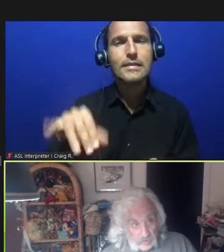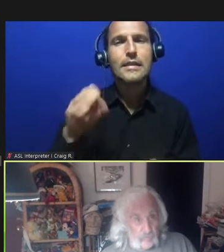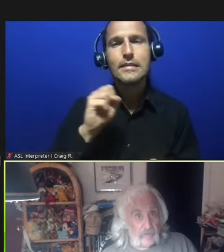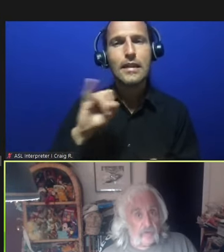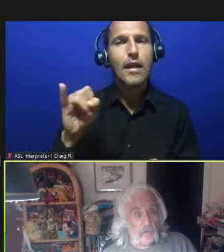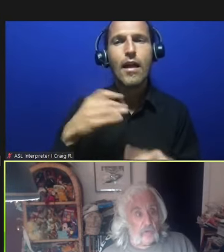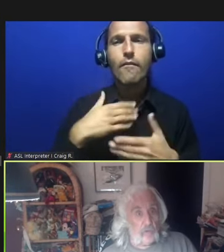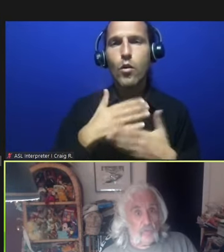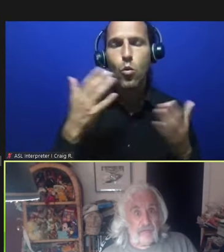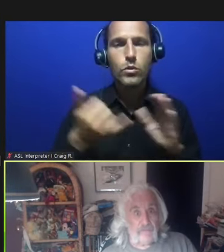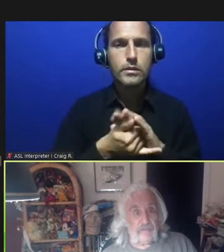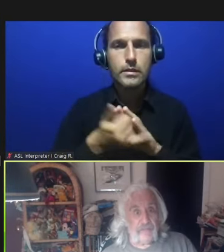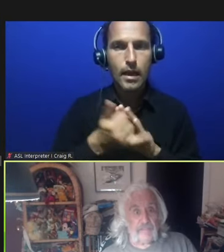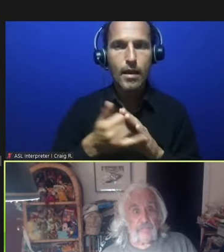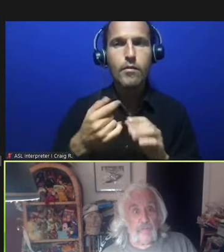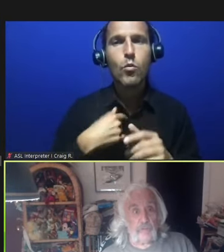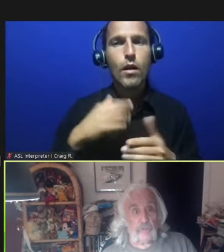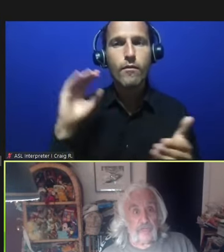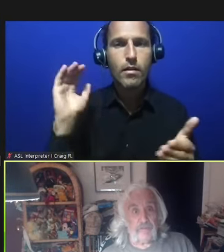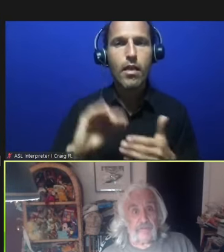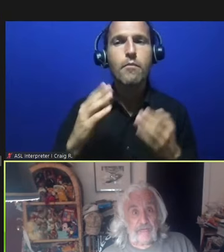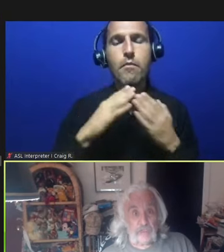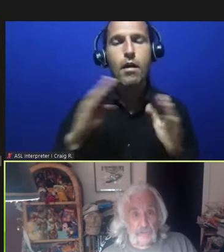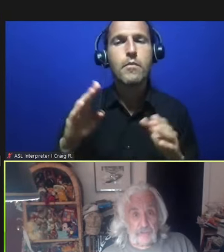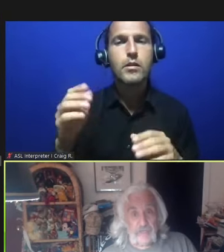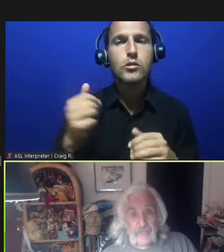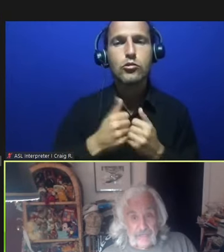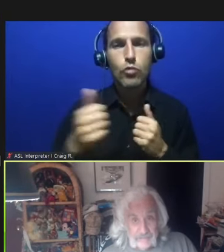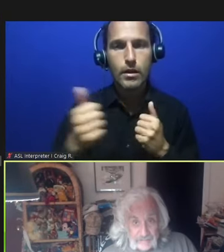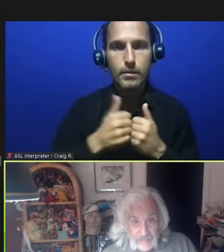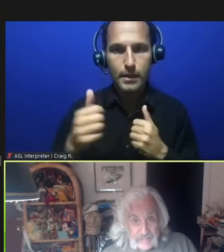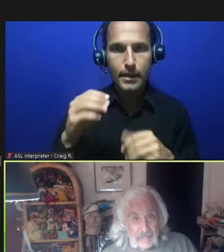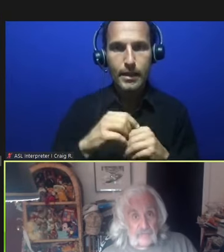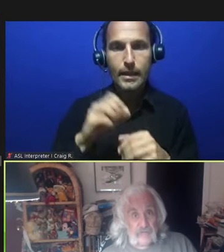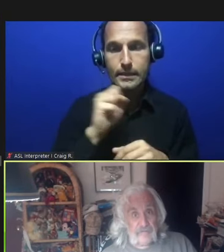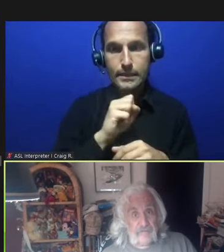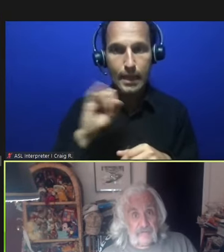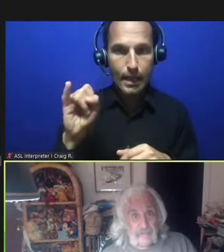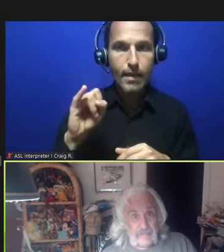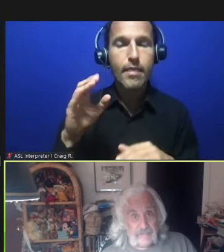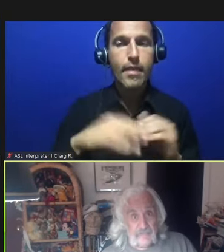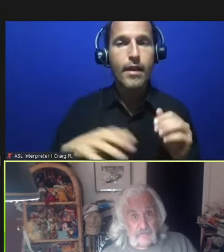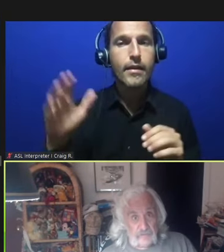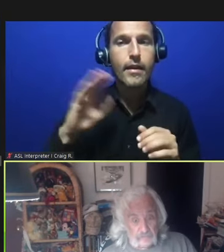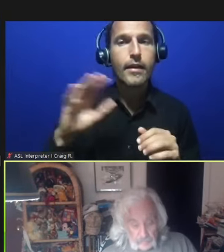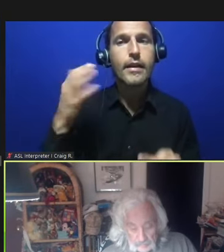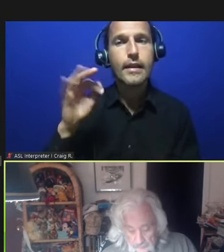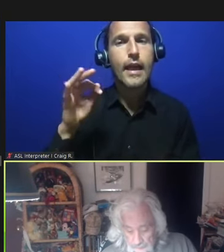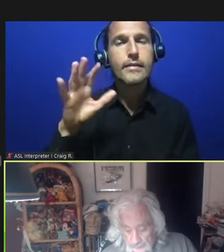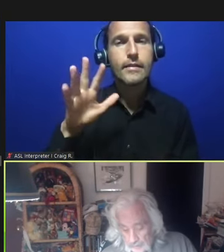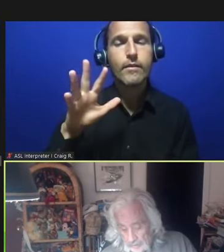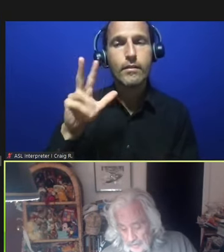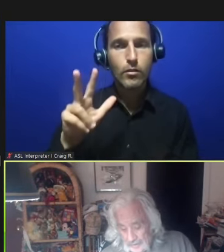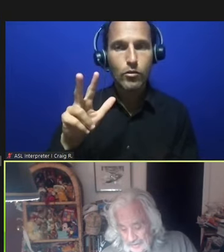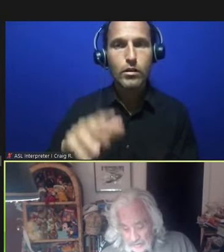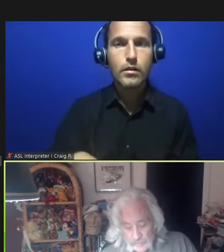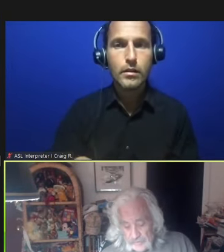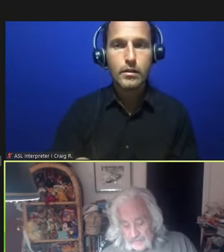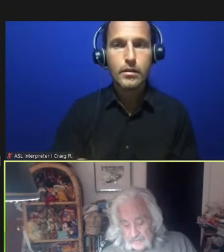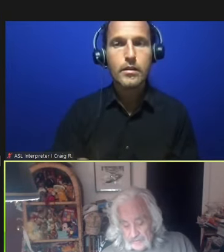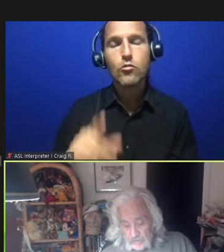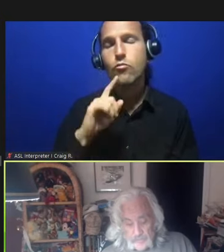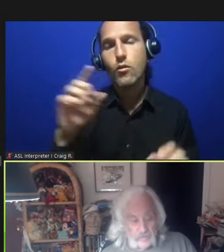no subway. We have less public transportation in Staten Island than we did in 1953. It